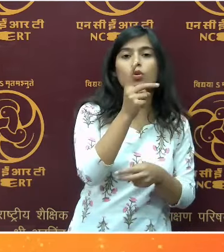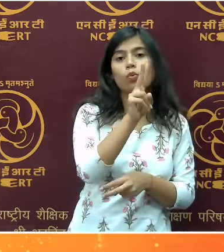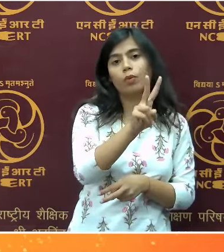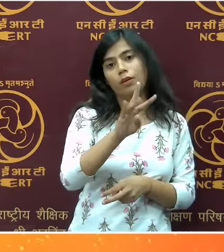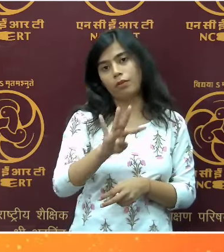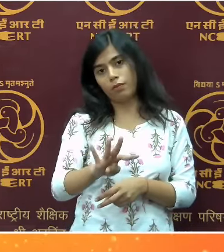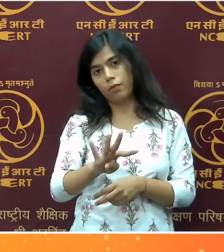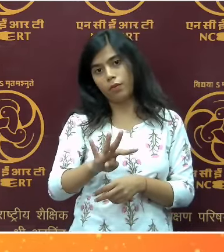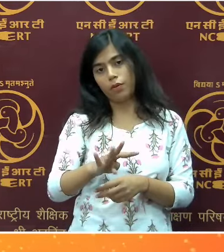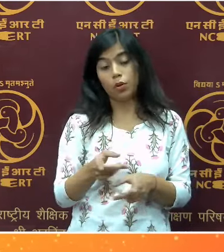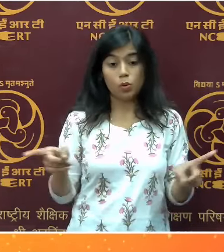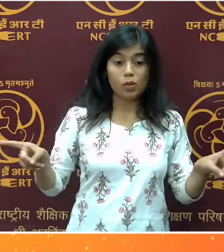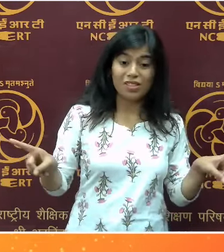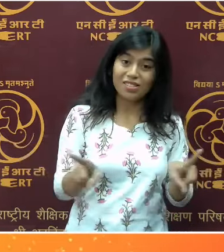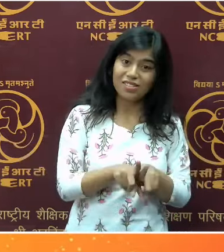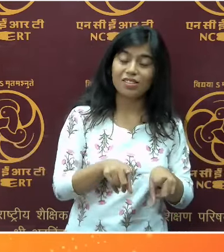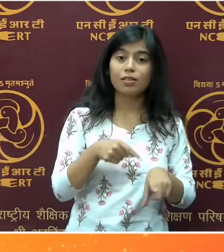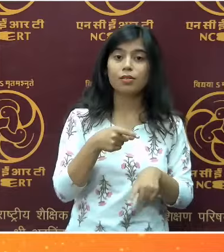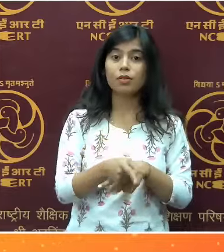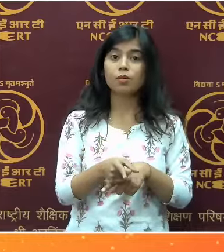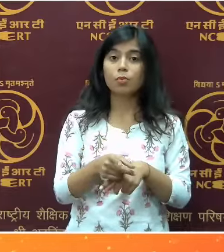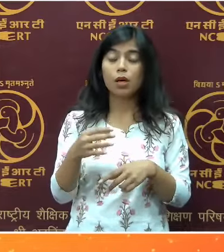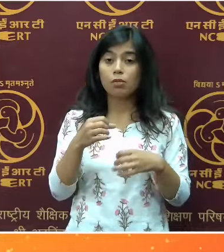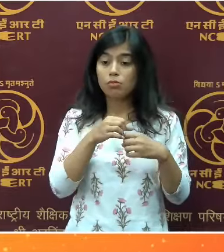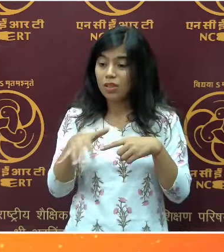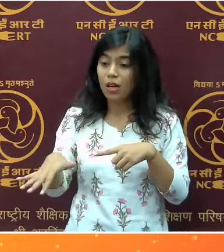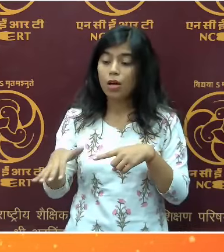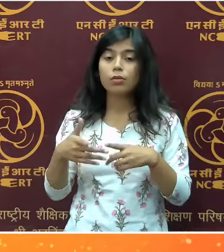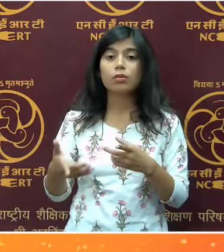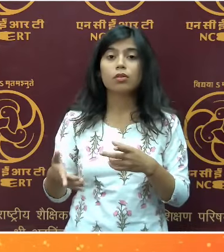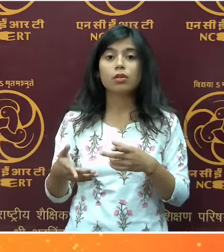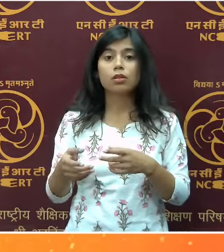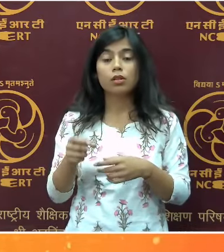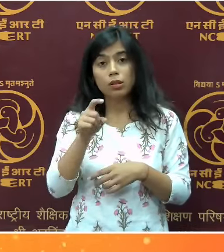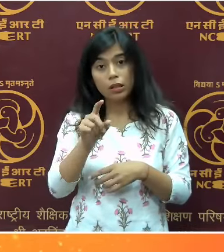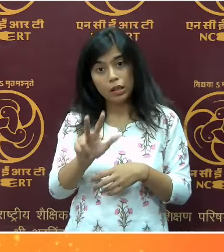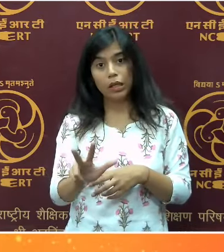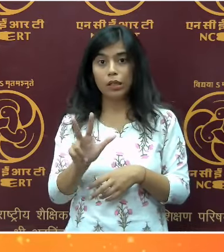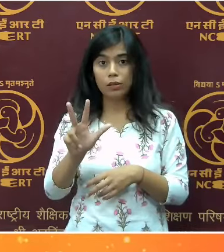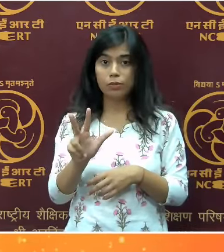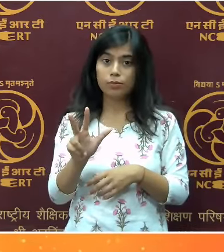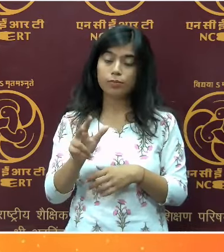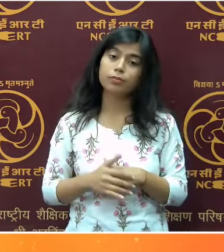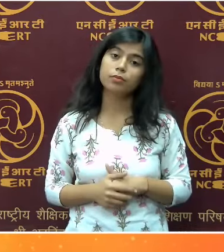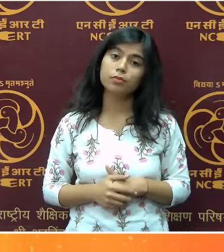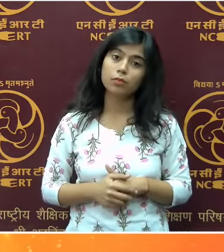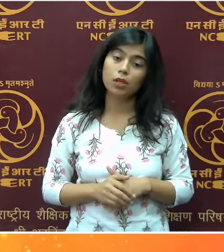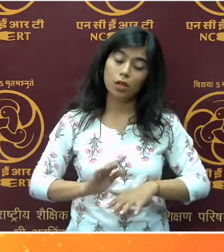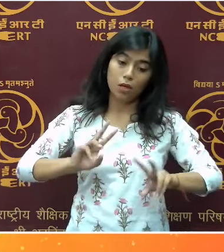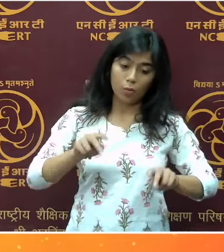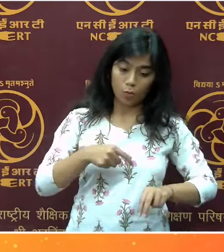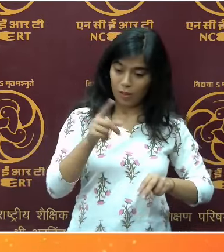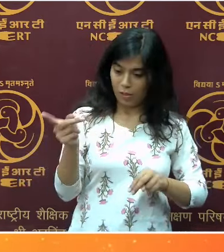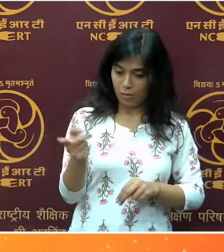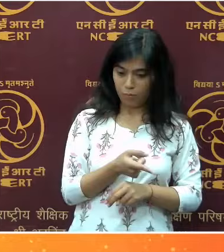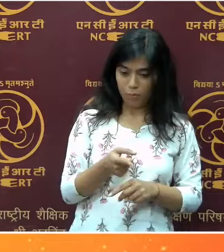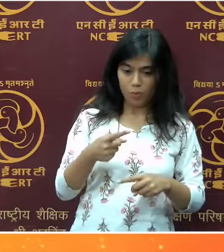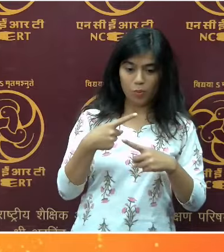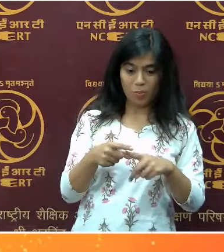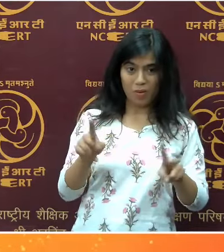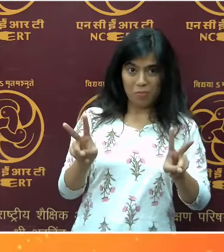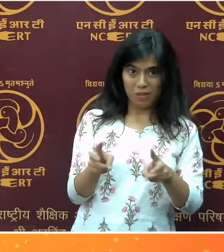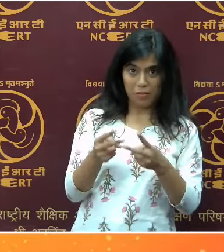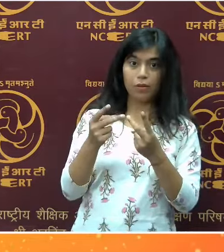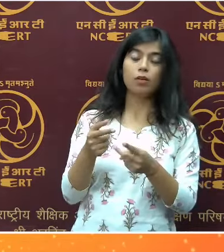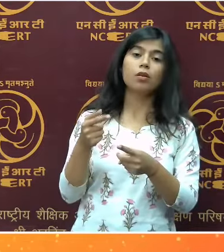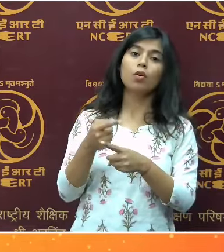the same resistance, now the current become 8 ampere. Now when I multiply the voltage